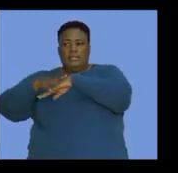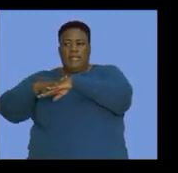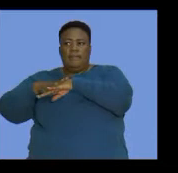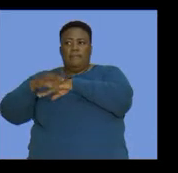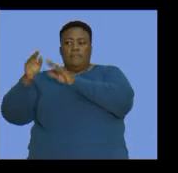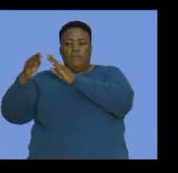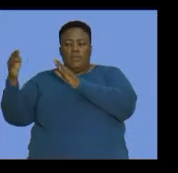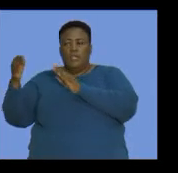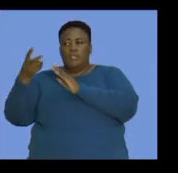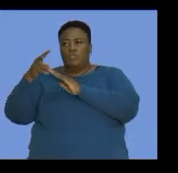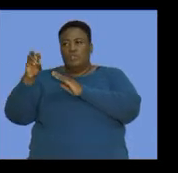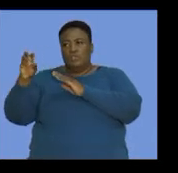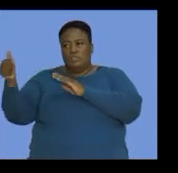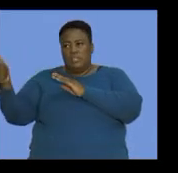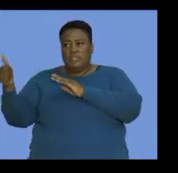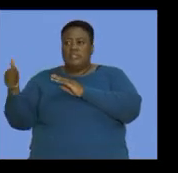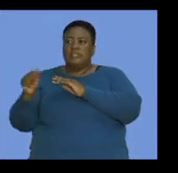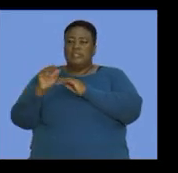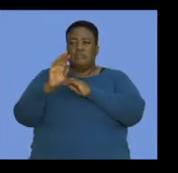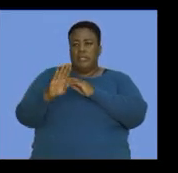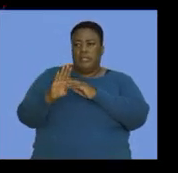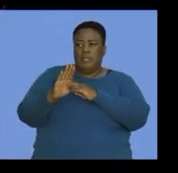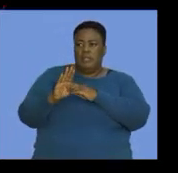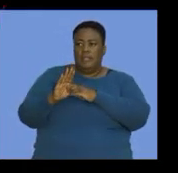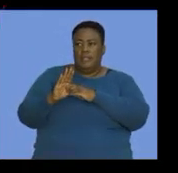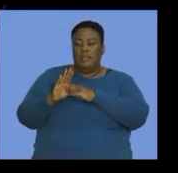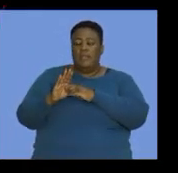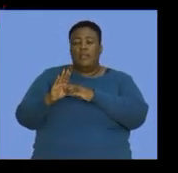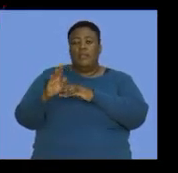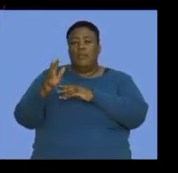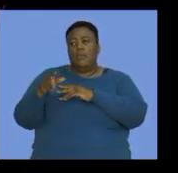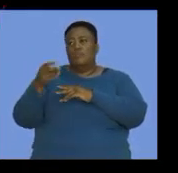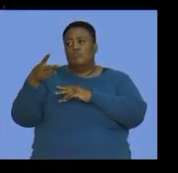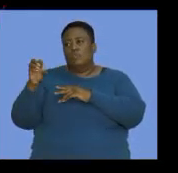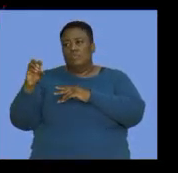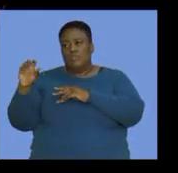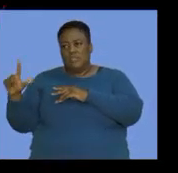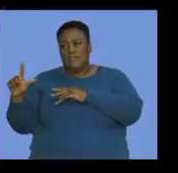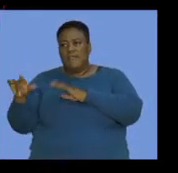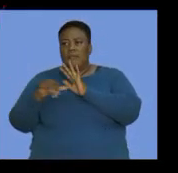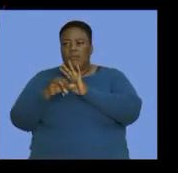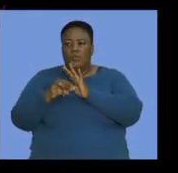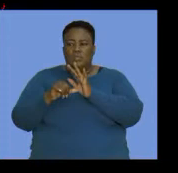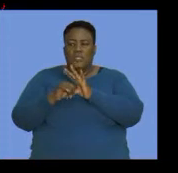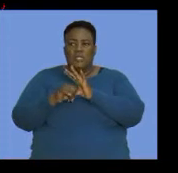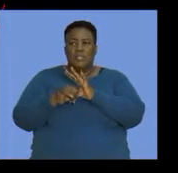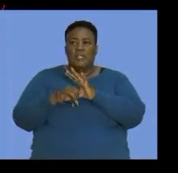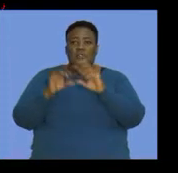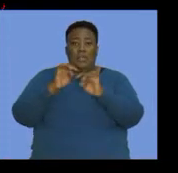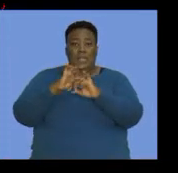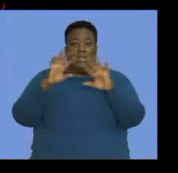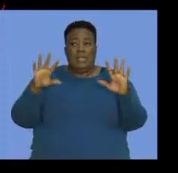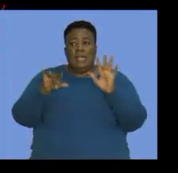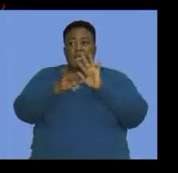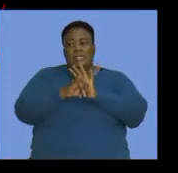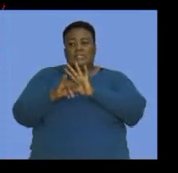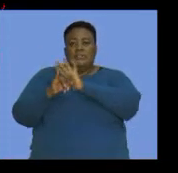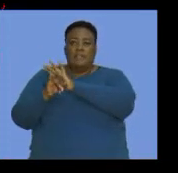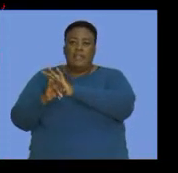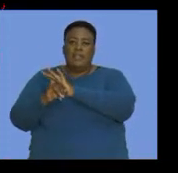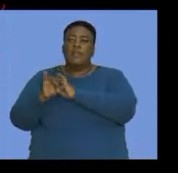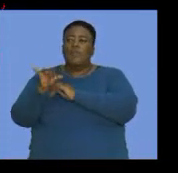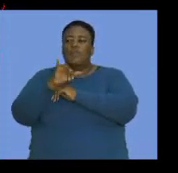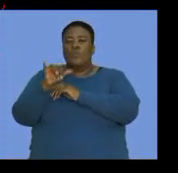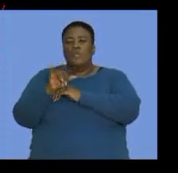the time period, in this case the year 2006, and B would be 2007. So it's important that you